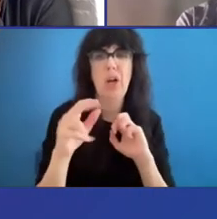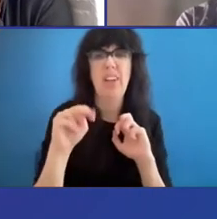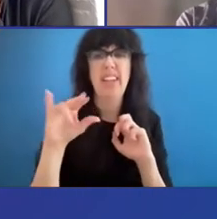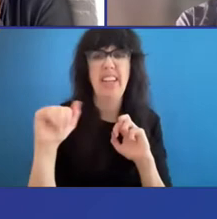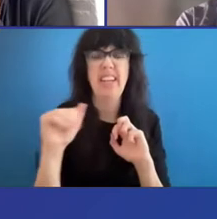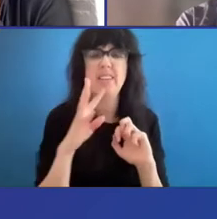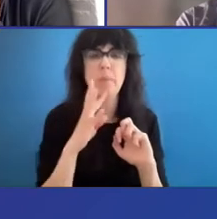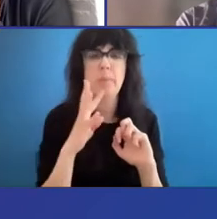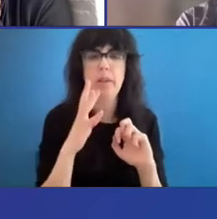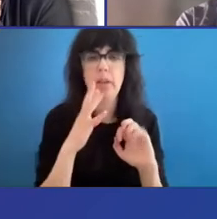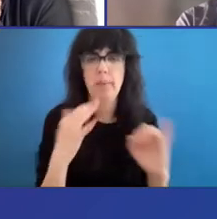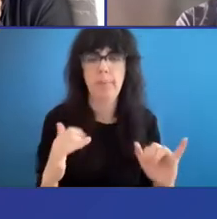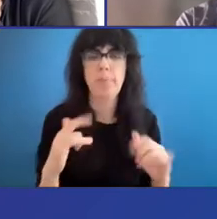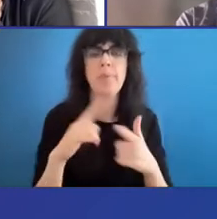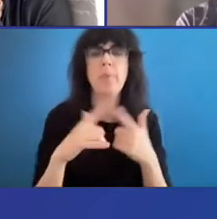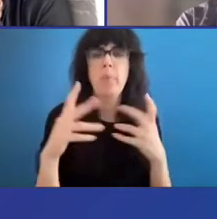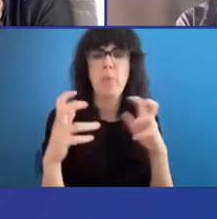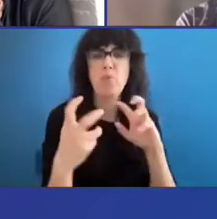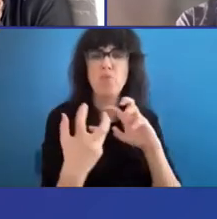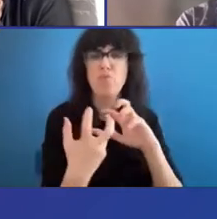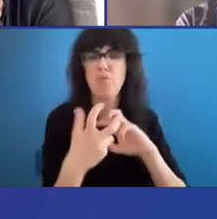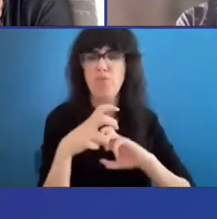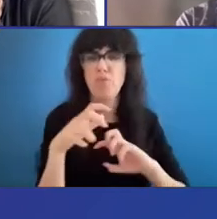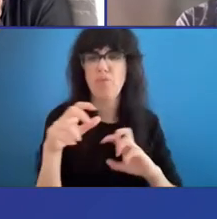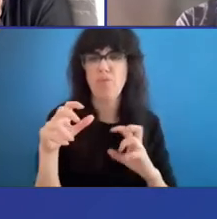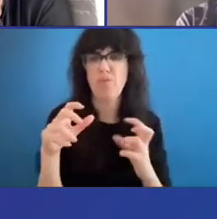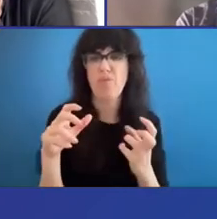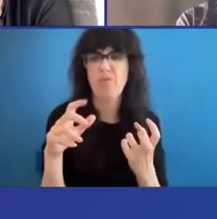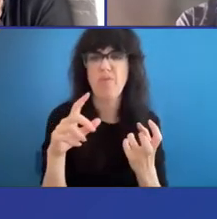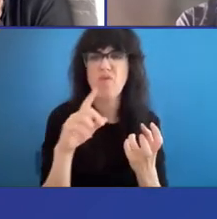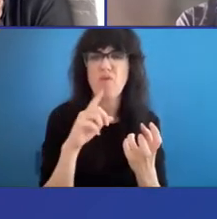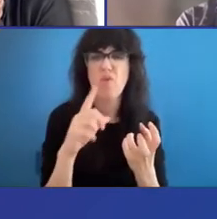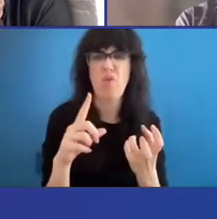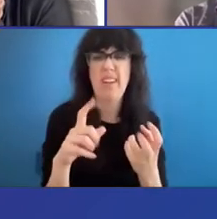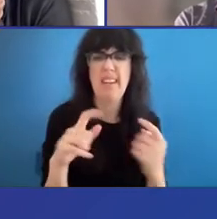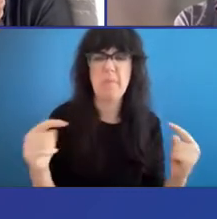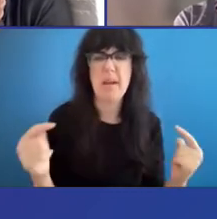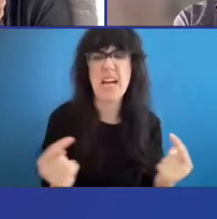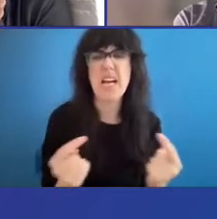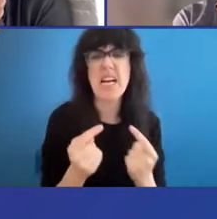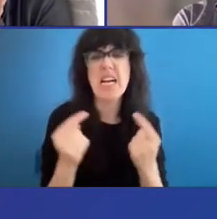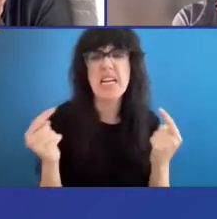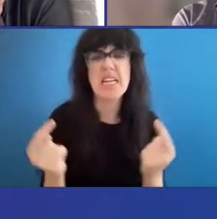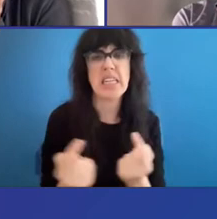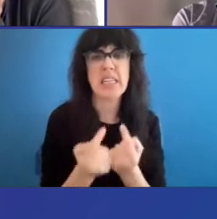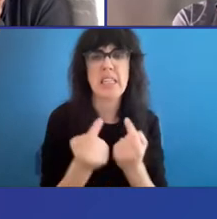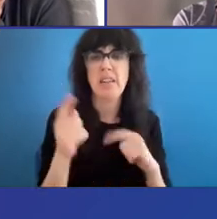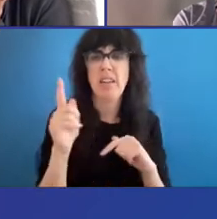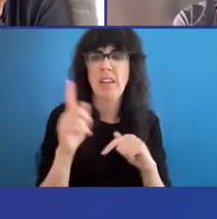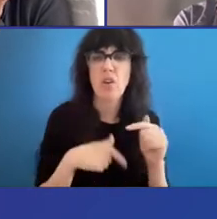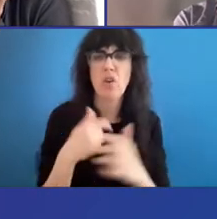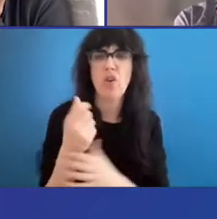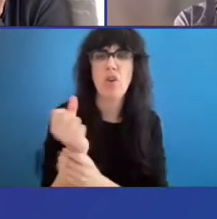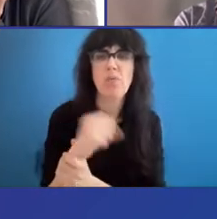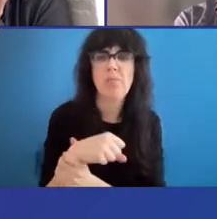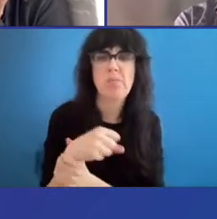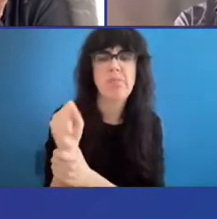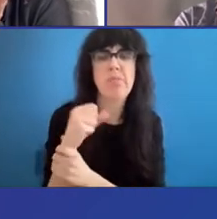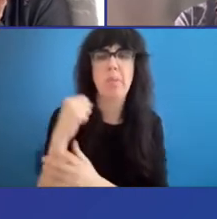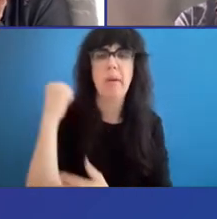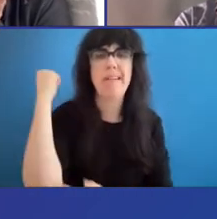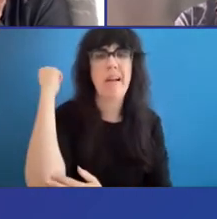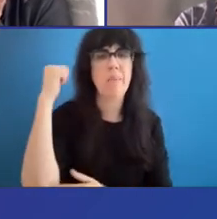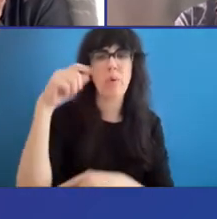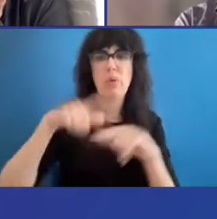were gnarled. And, you know, just riddled with a lot of pain. I couldn't really work with my wrist or my elbow.